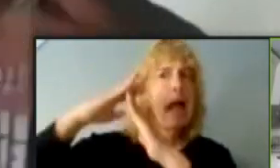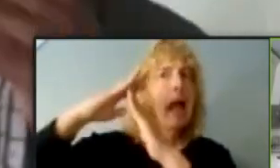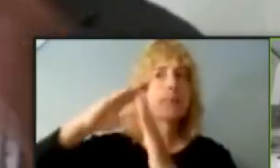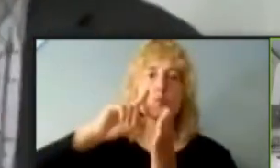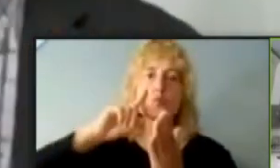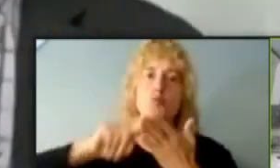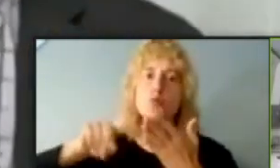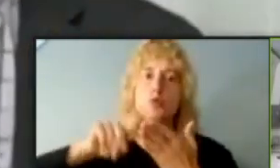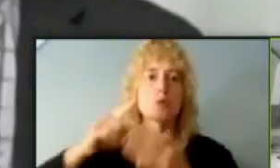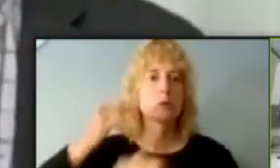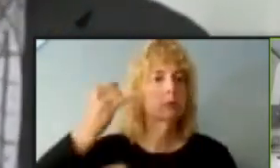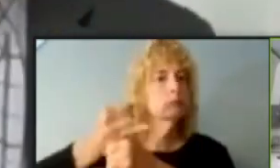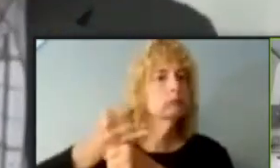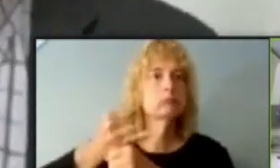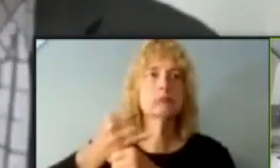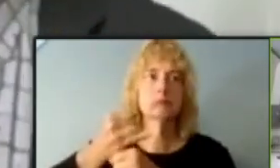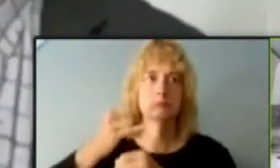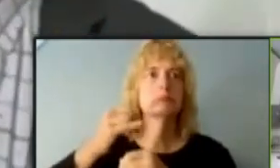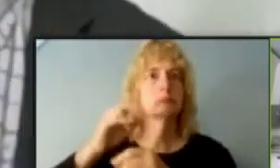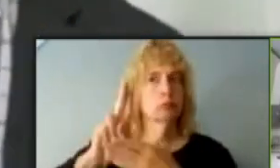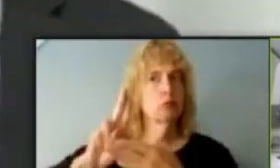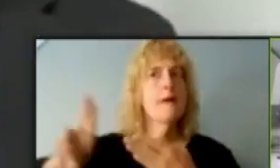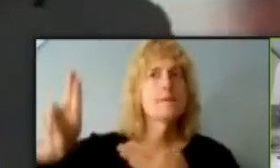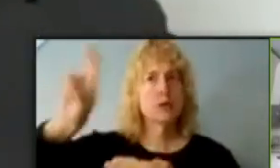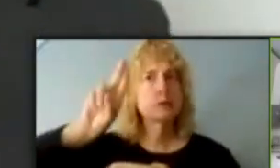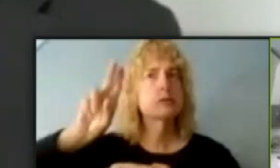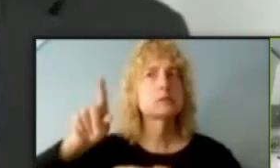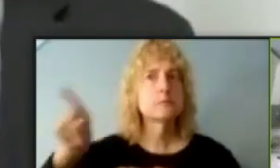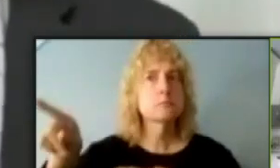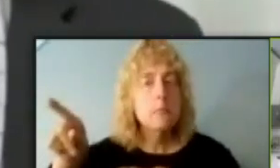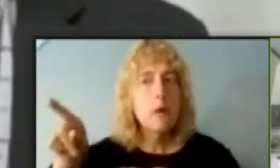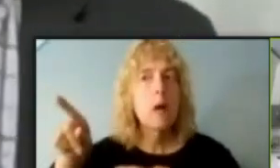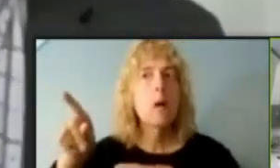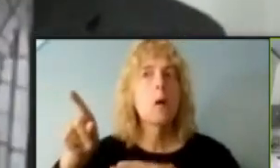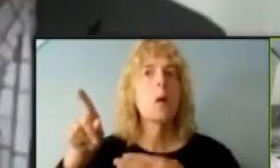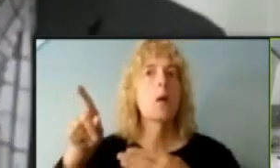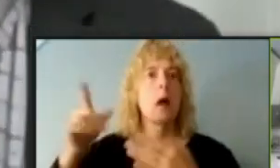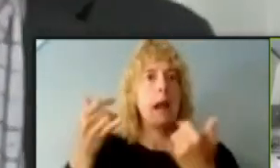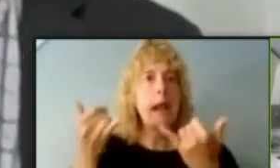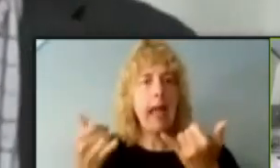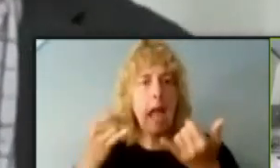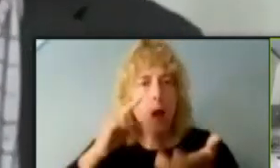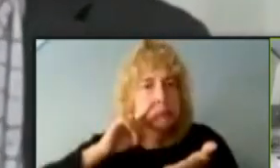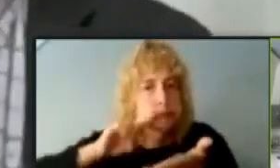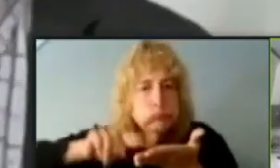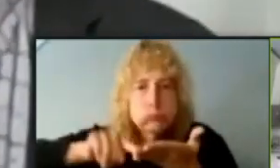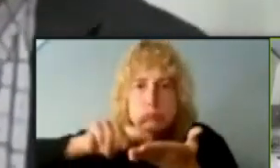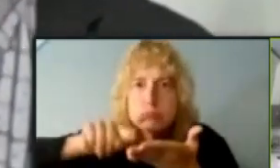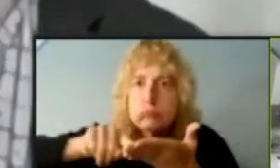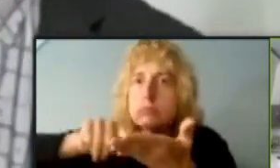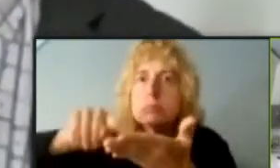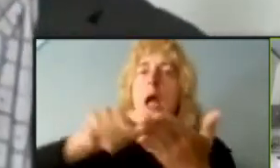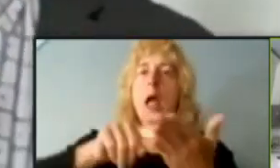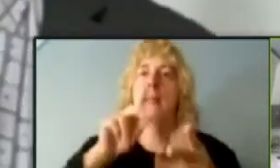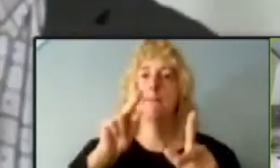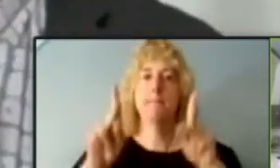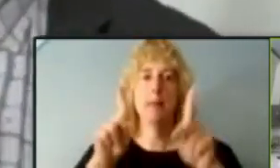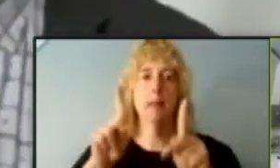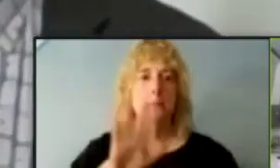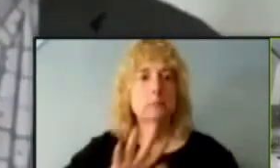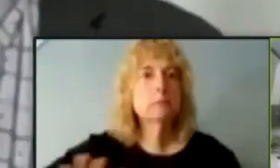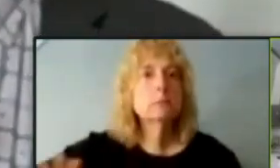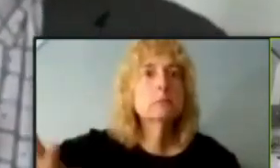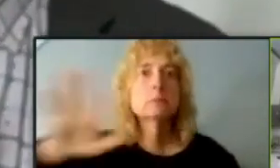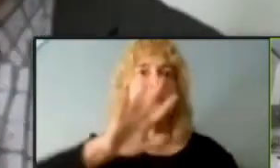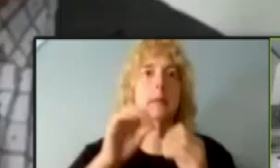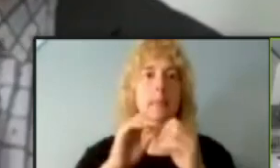institution, top-tier research university, is taking a hardcore look at the population in the